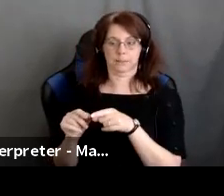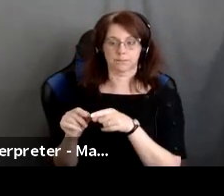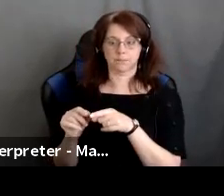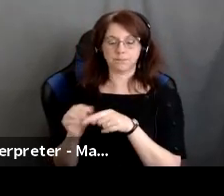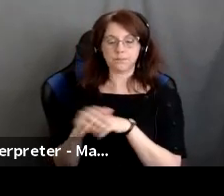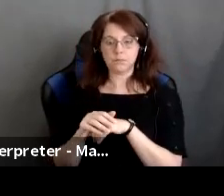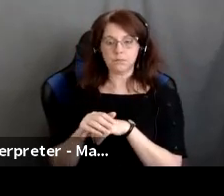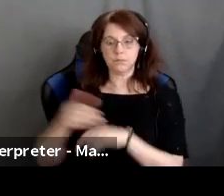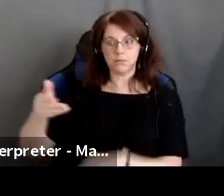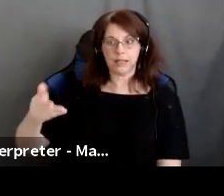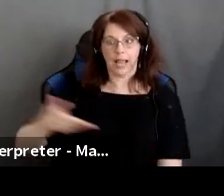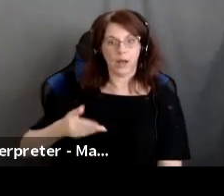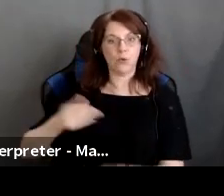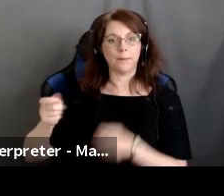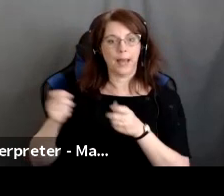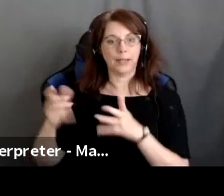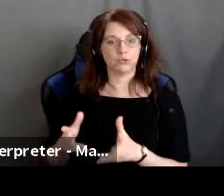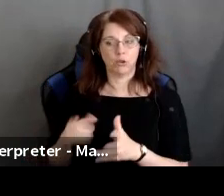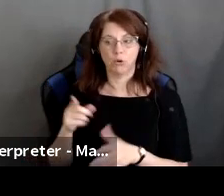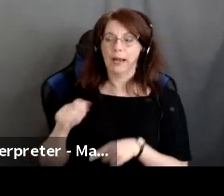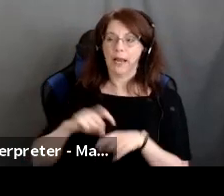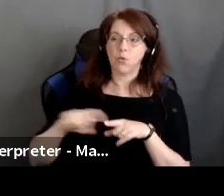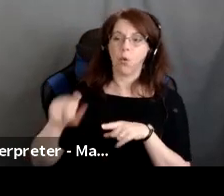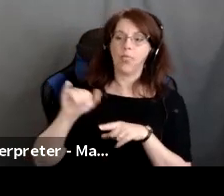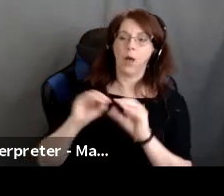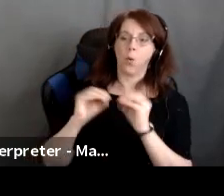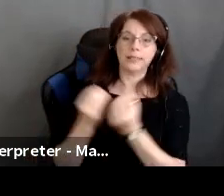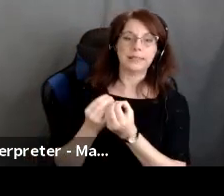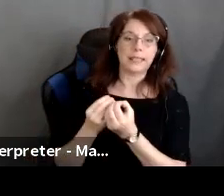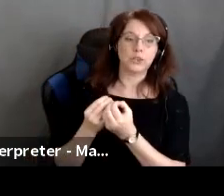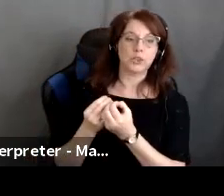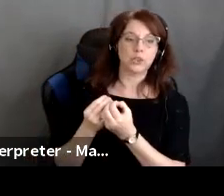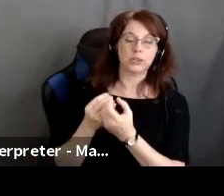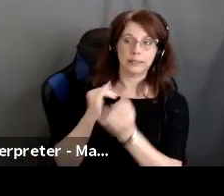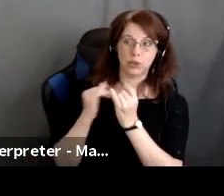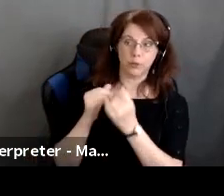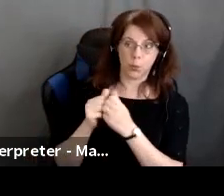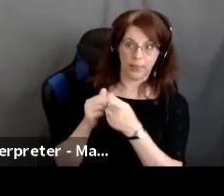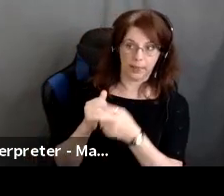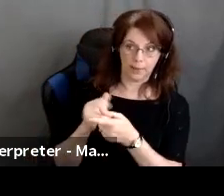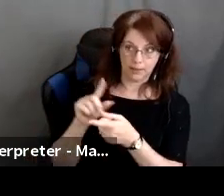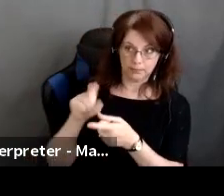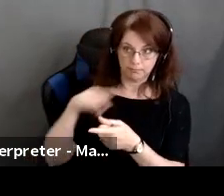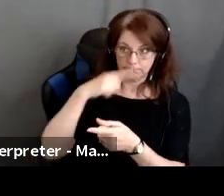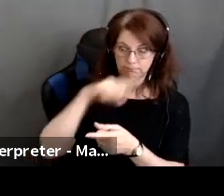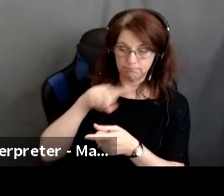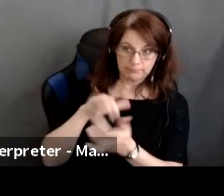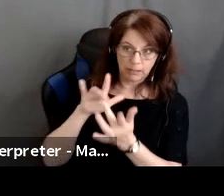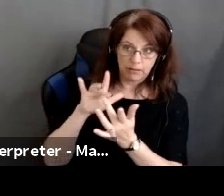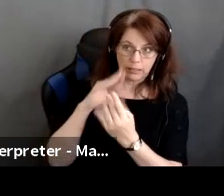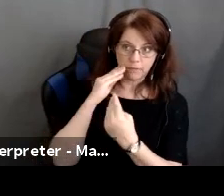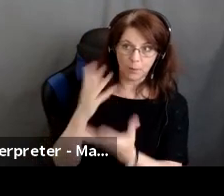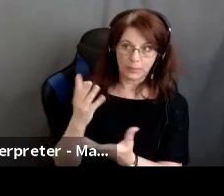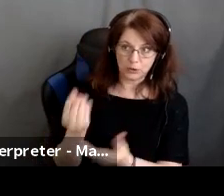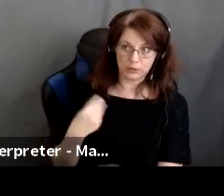information, the hiring manager, they can call the organization that they're interviewing with and ask if they can get the contact